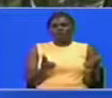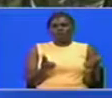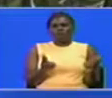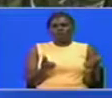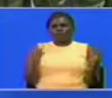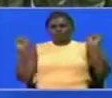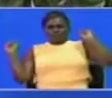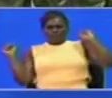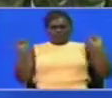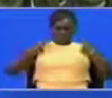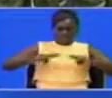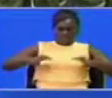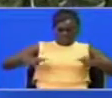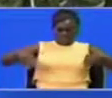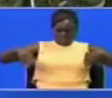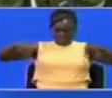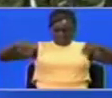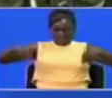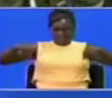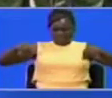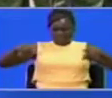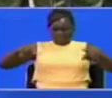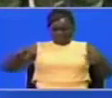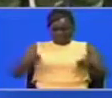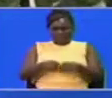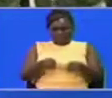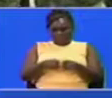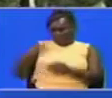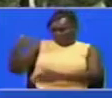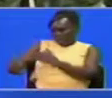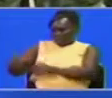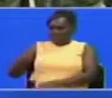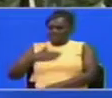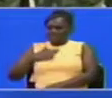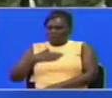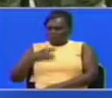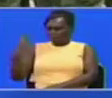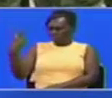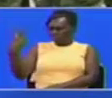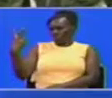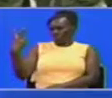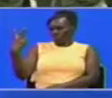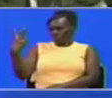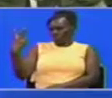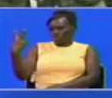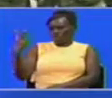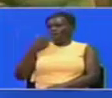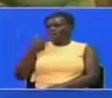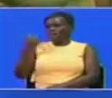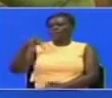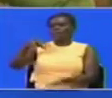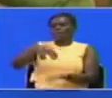the pastoralists look for pasture. Incidentally, our two neighbors, the Marakwet, they are in a better